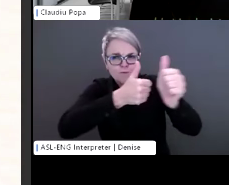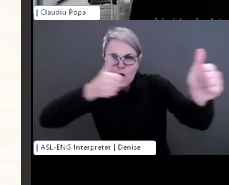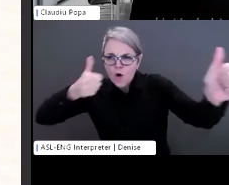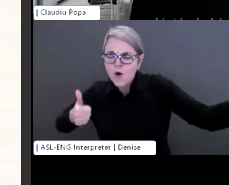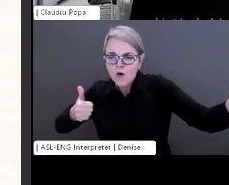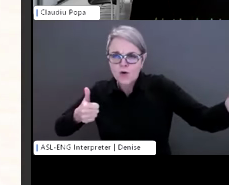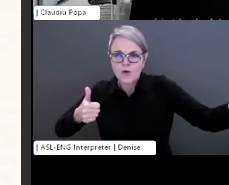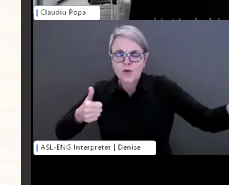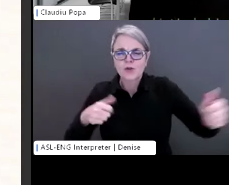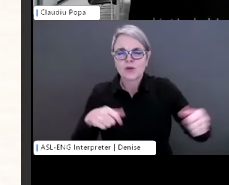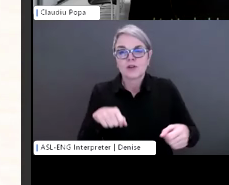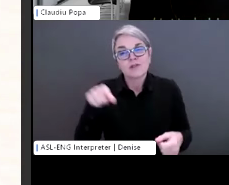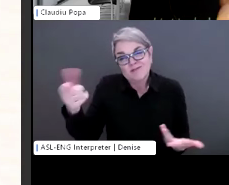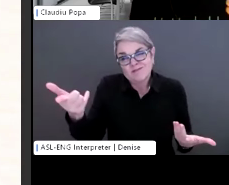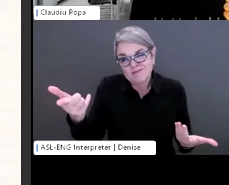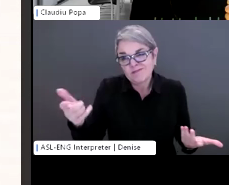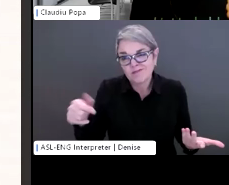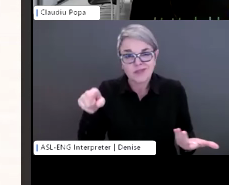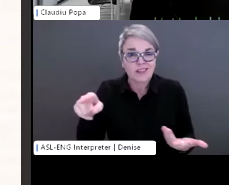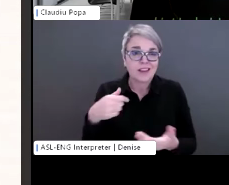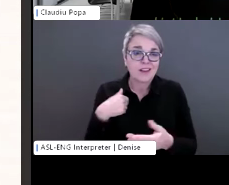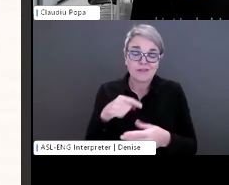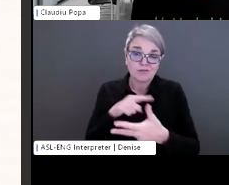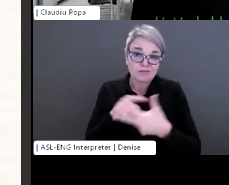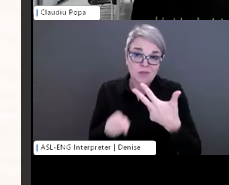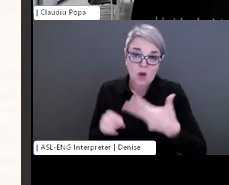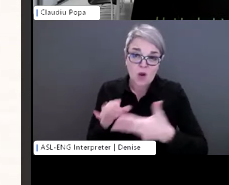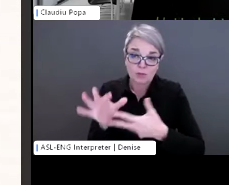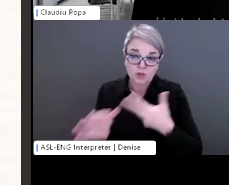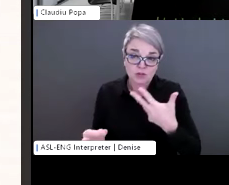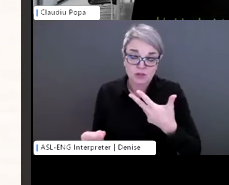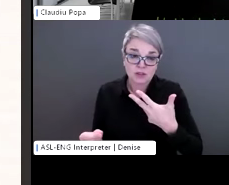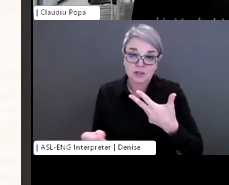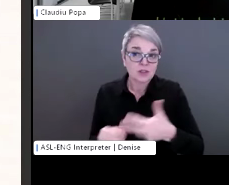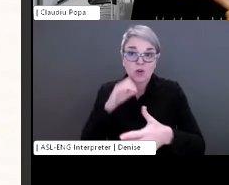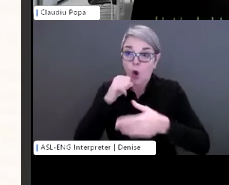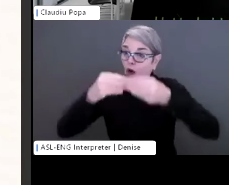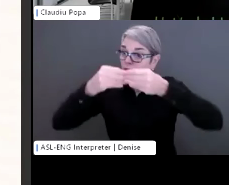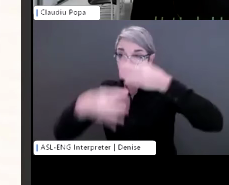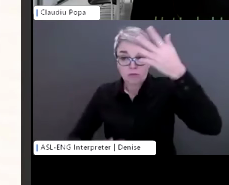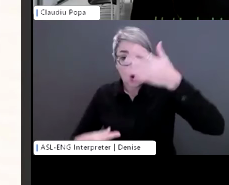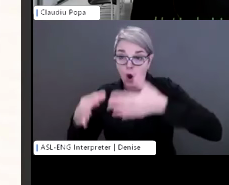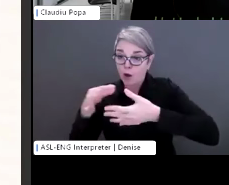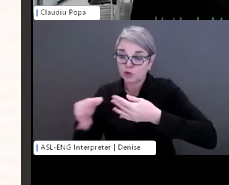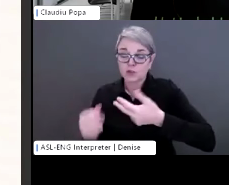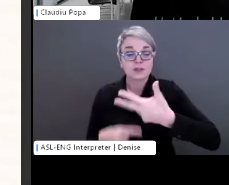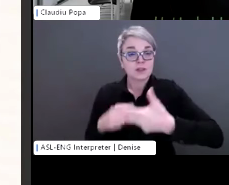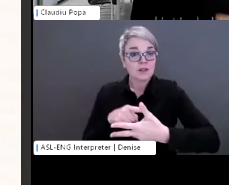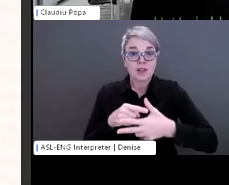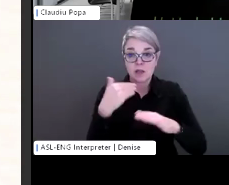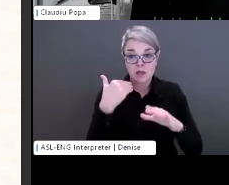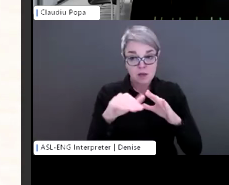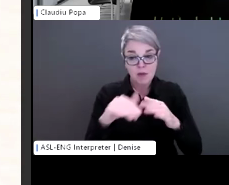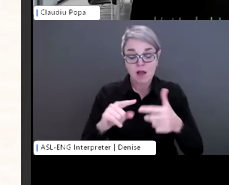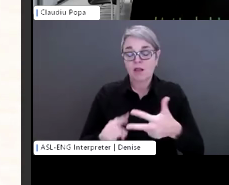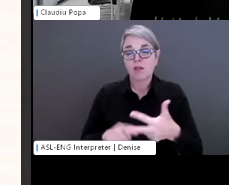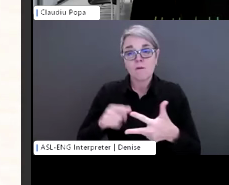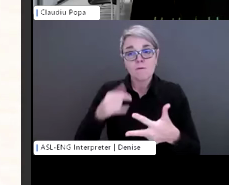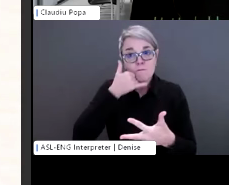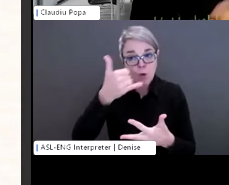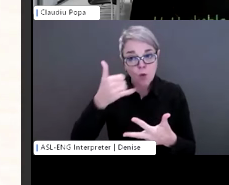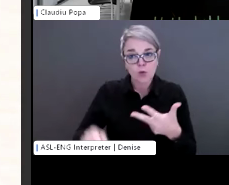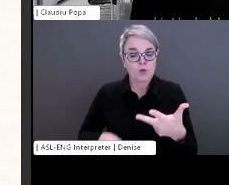very few options open to them: email, phone, or text messaging. It's simple, but they don't